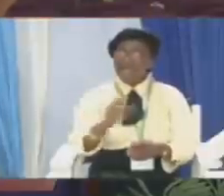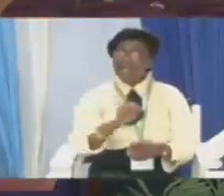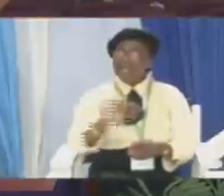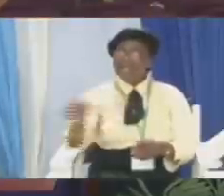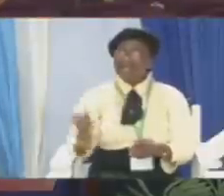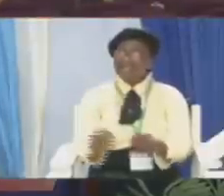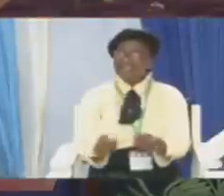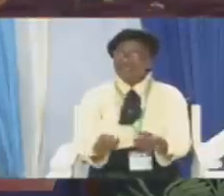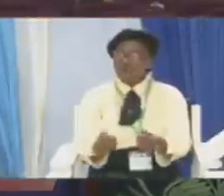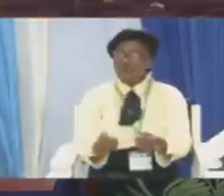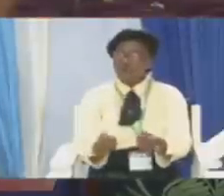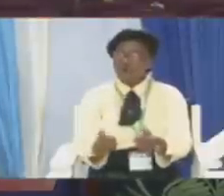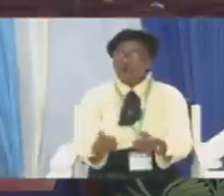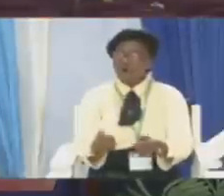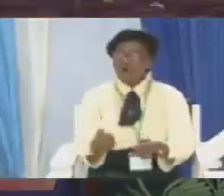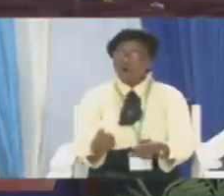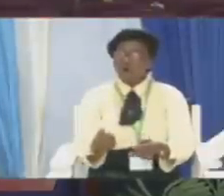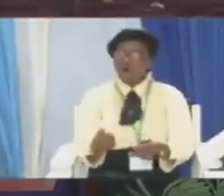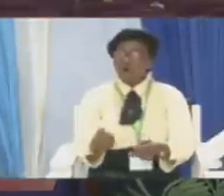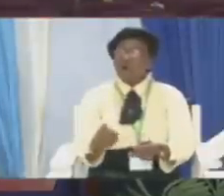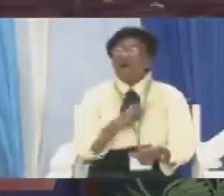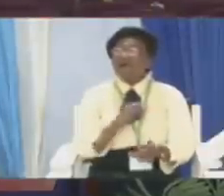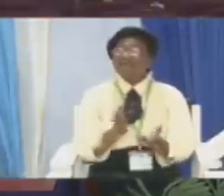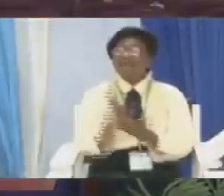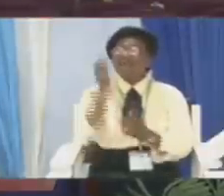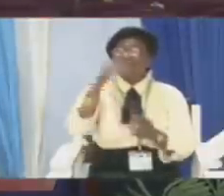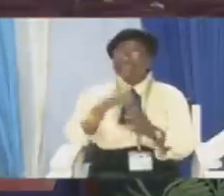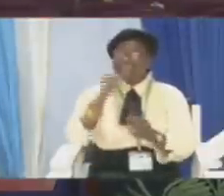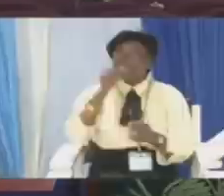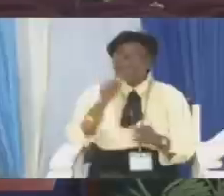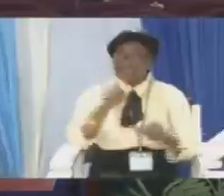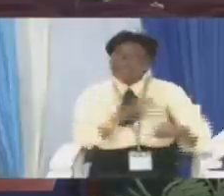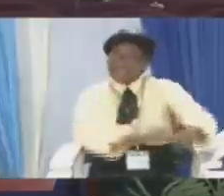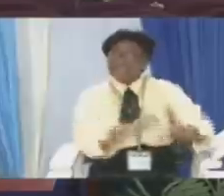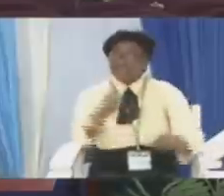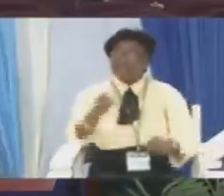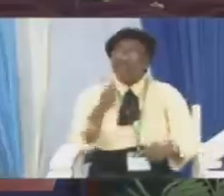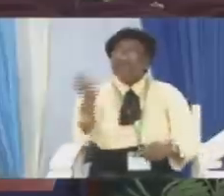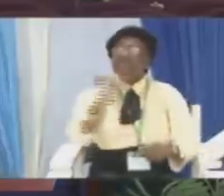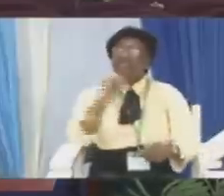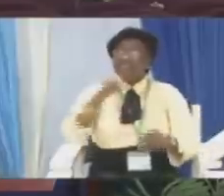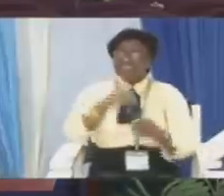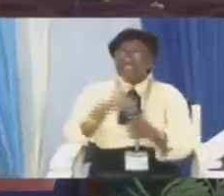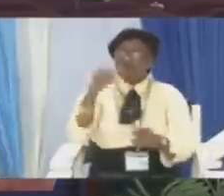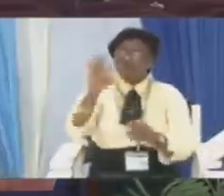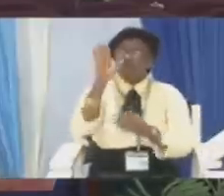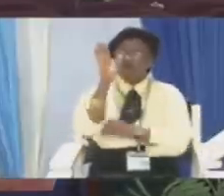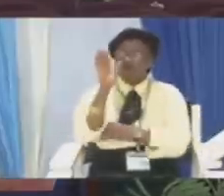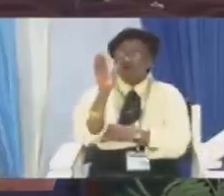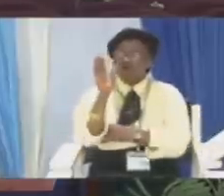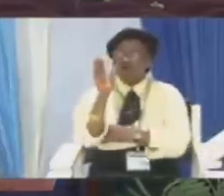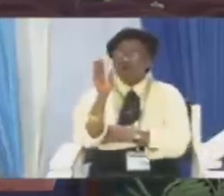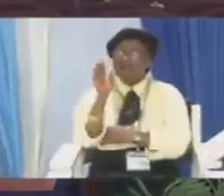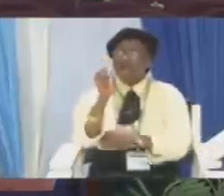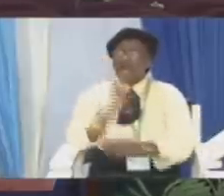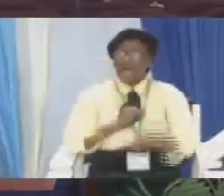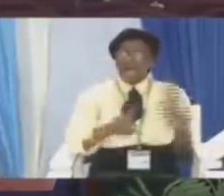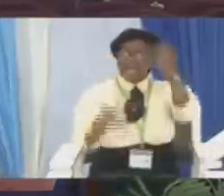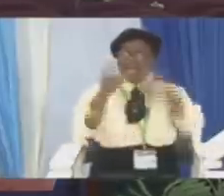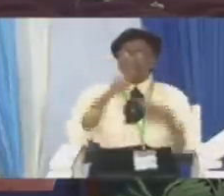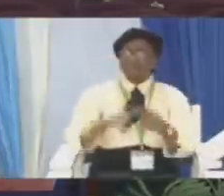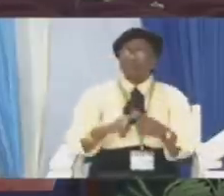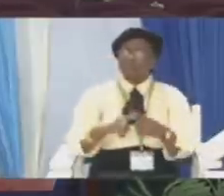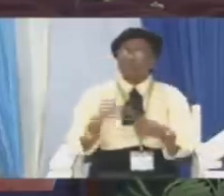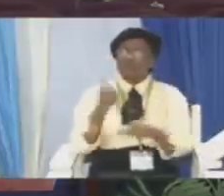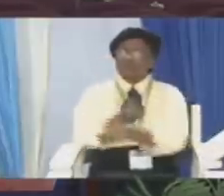You are a soil. And right inside you, there is a seed of God. And I came to rebuke